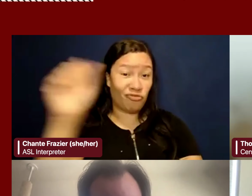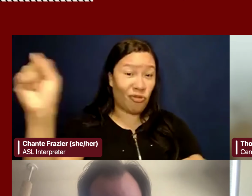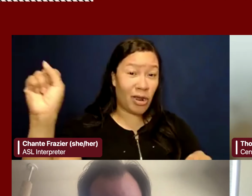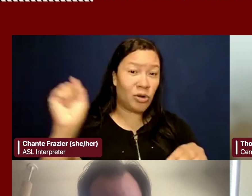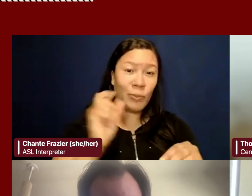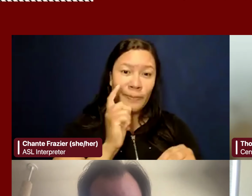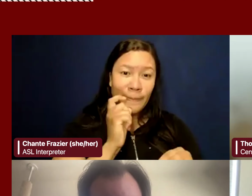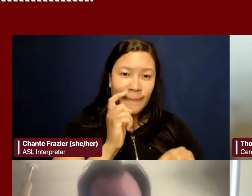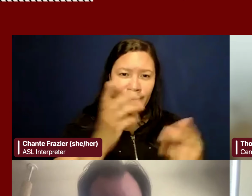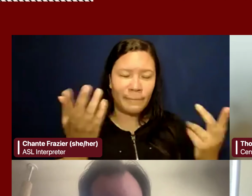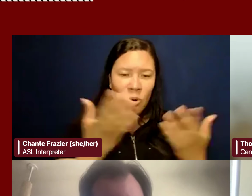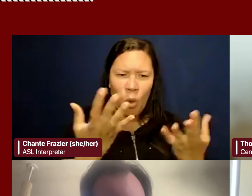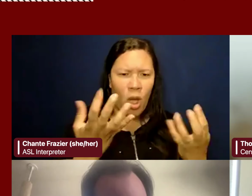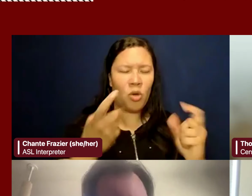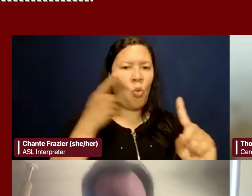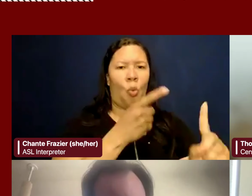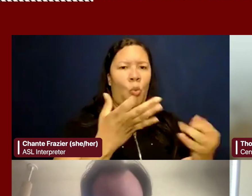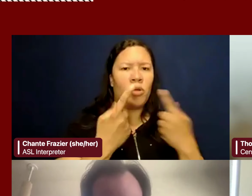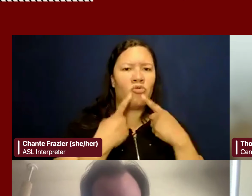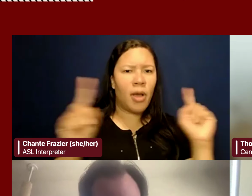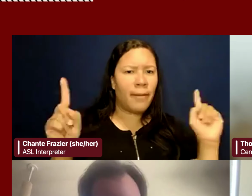all are hoping to accomplish.